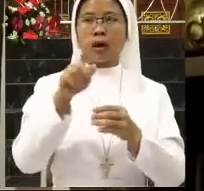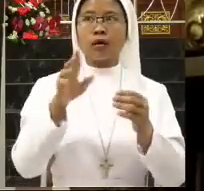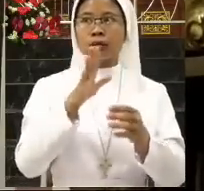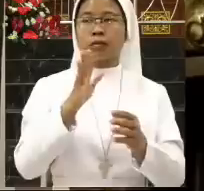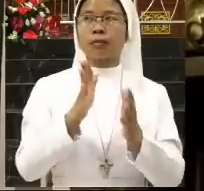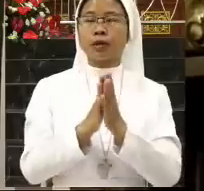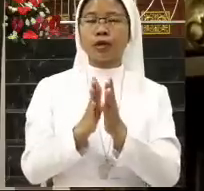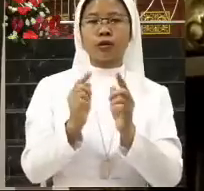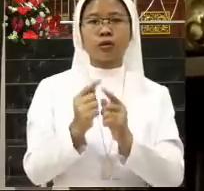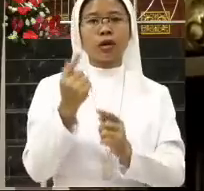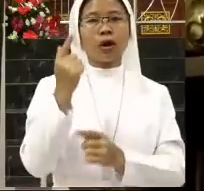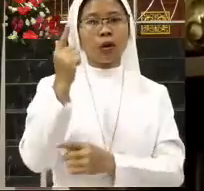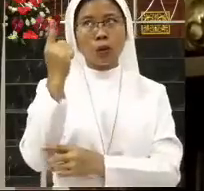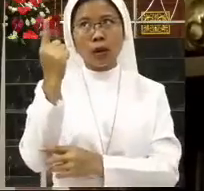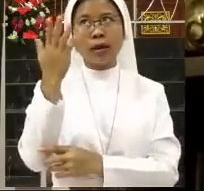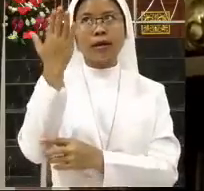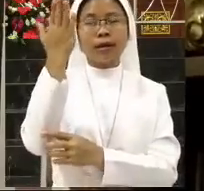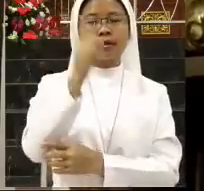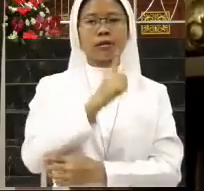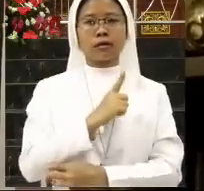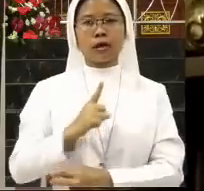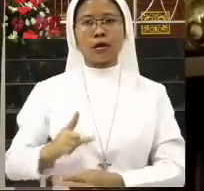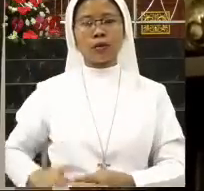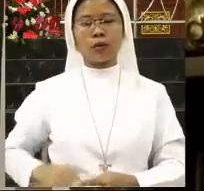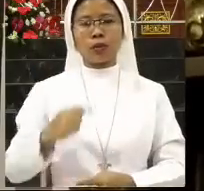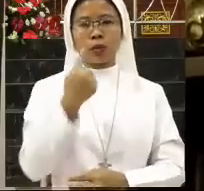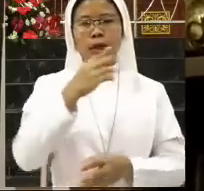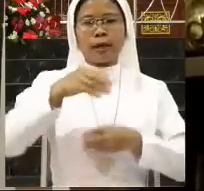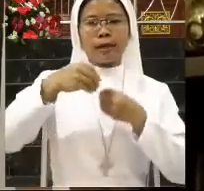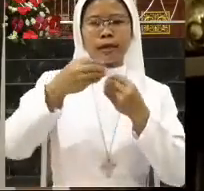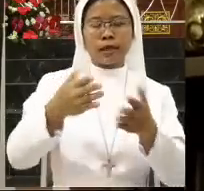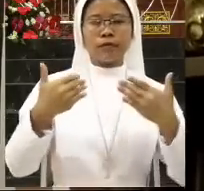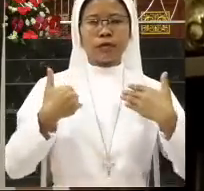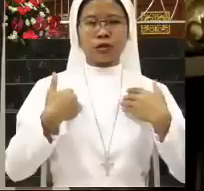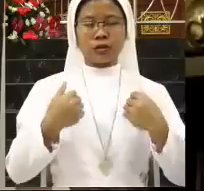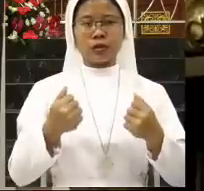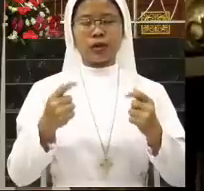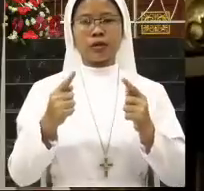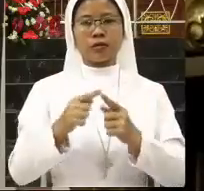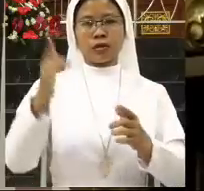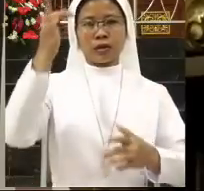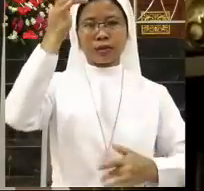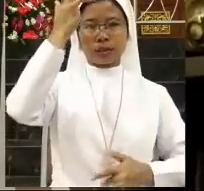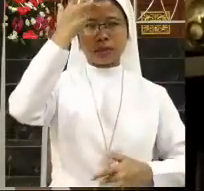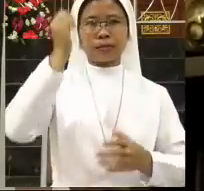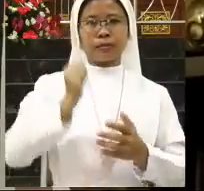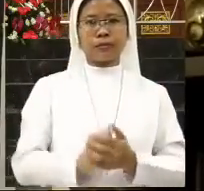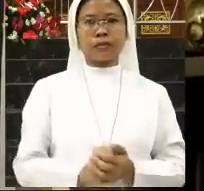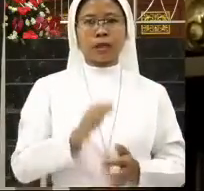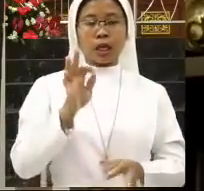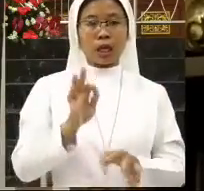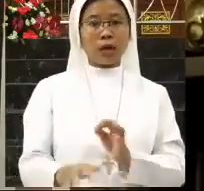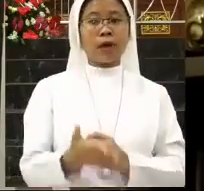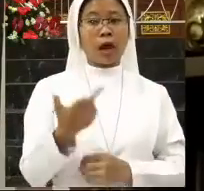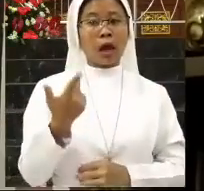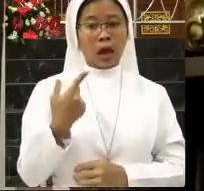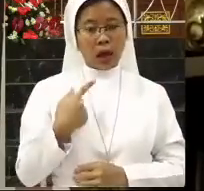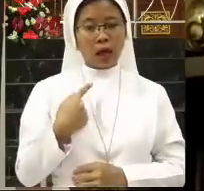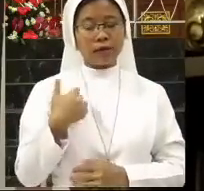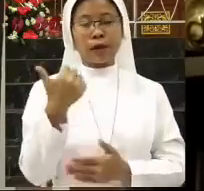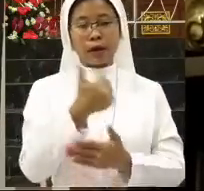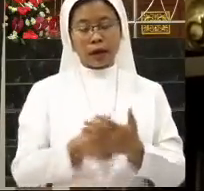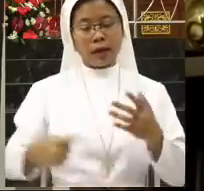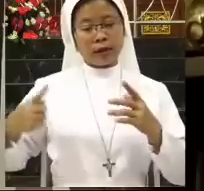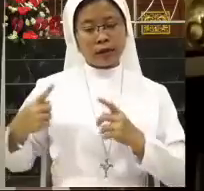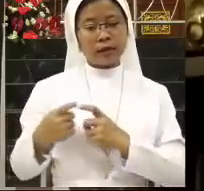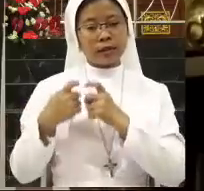ill, and the Lord will restore him to health. If he has committed any